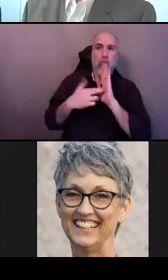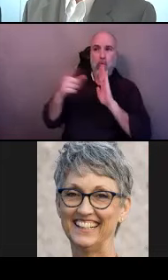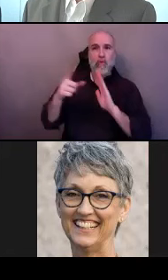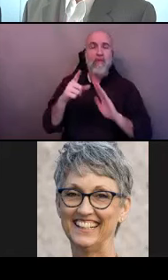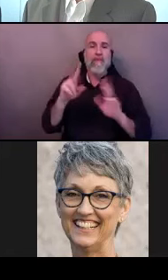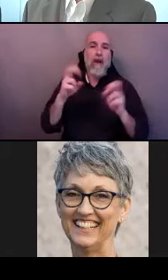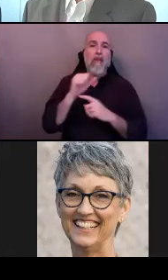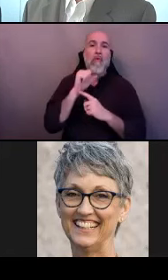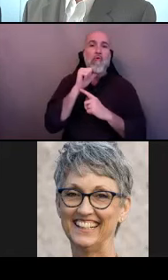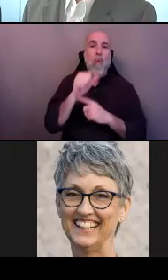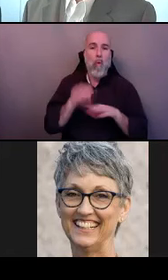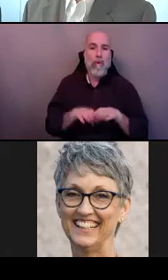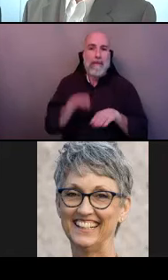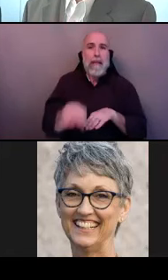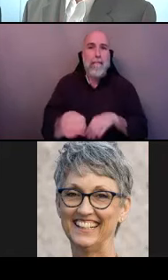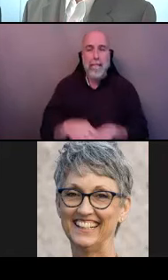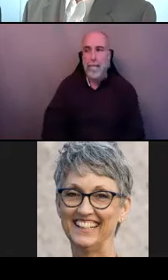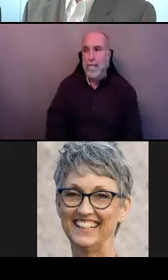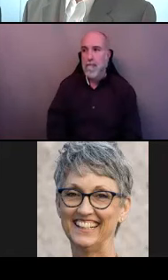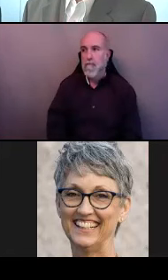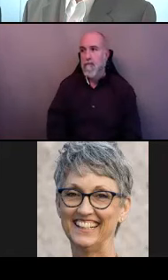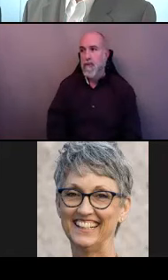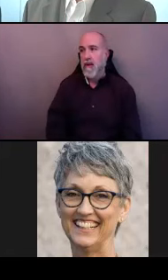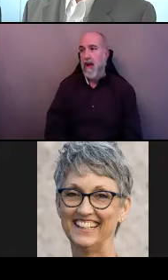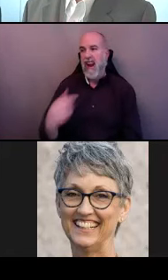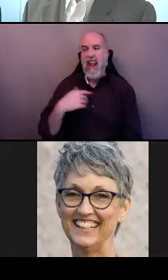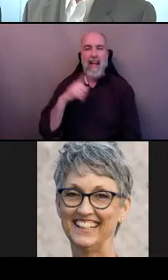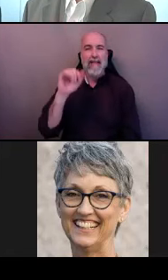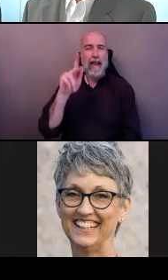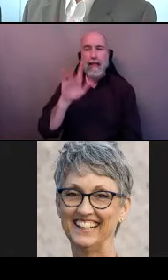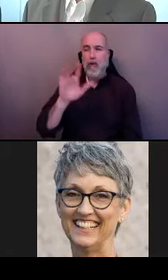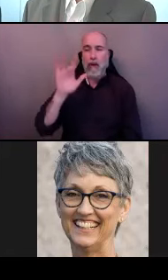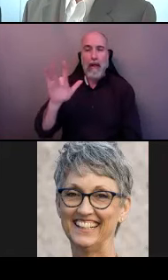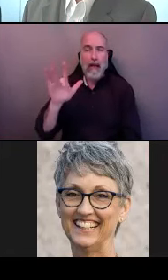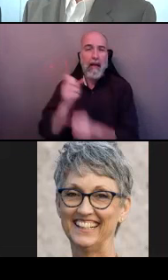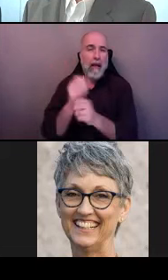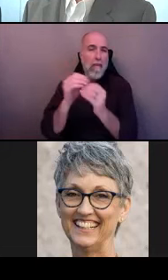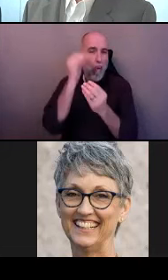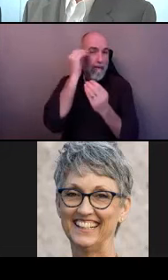entry. And then we have a link there where you can get some more information on that.